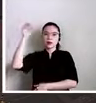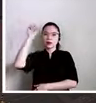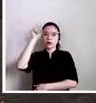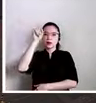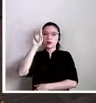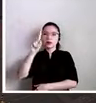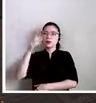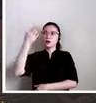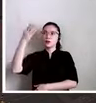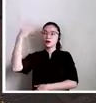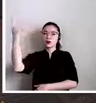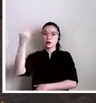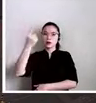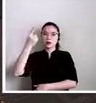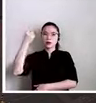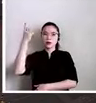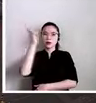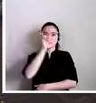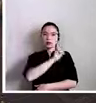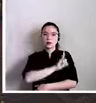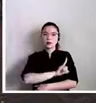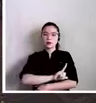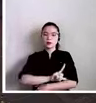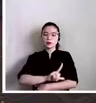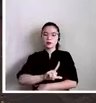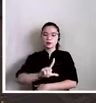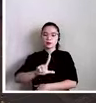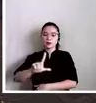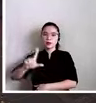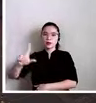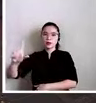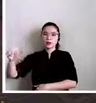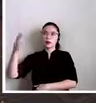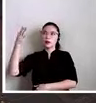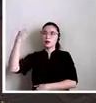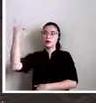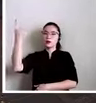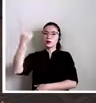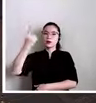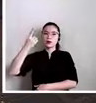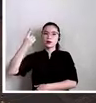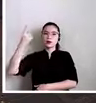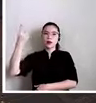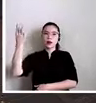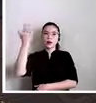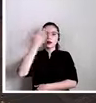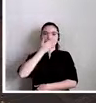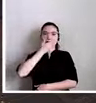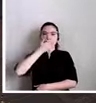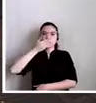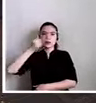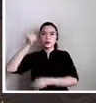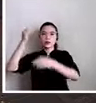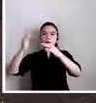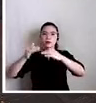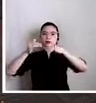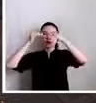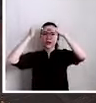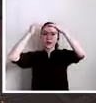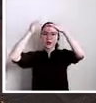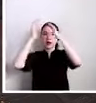you alone are the Lord, you alone are the Most